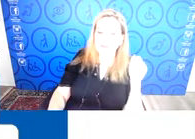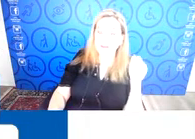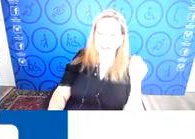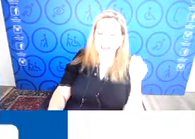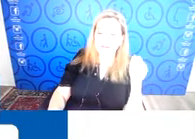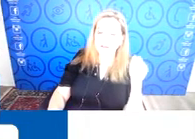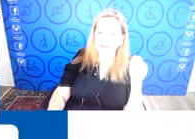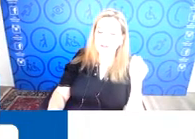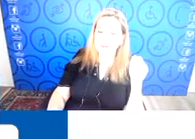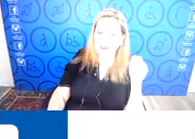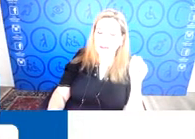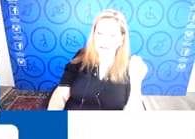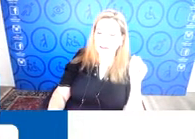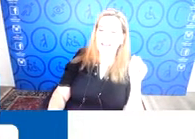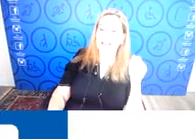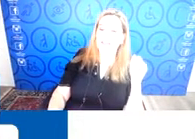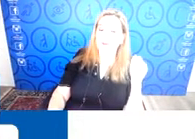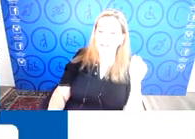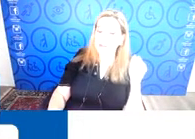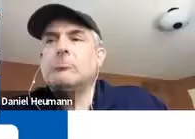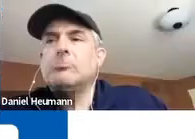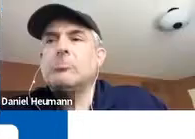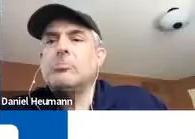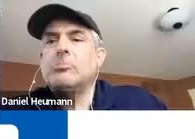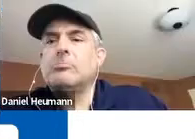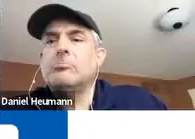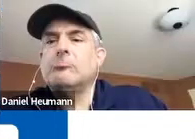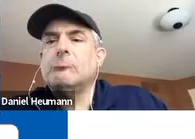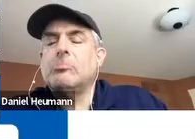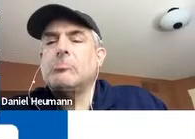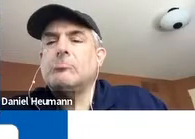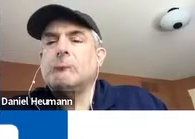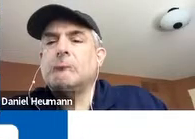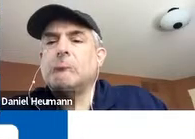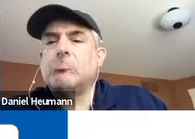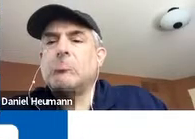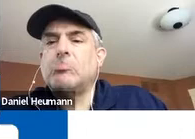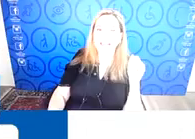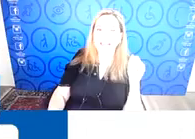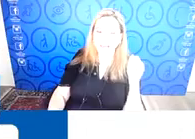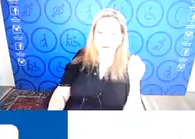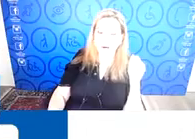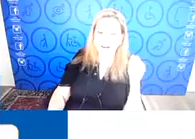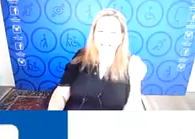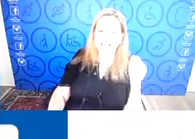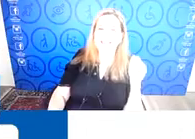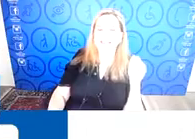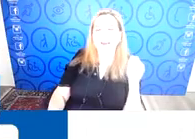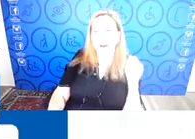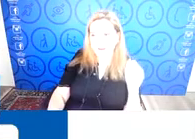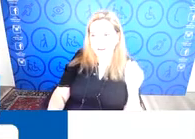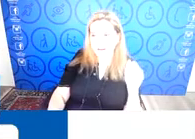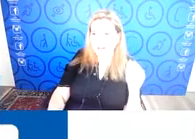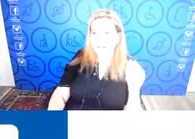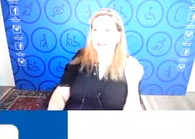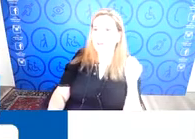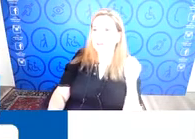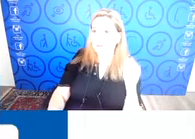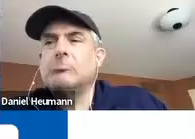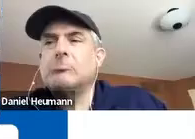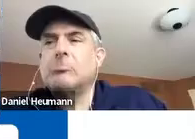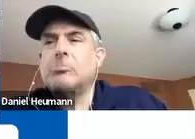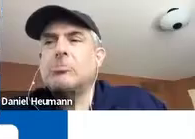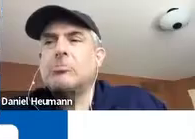Supporting the Blind and Visually Impaired, Christopher Reeve Foundation, Microsoft, and many, many more. It's an honor and